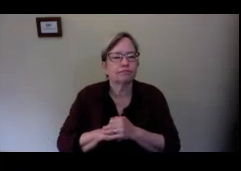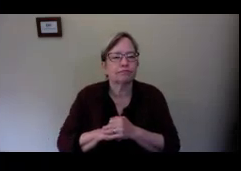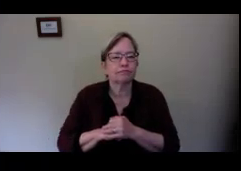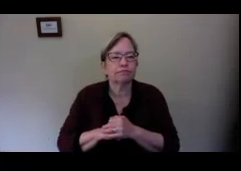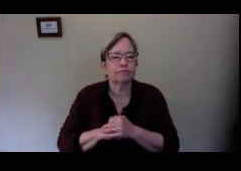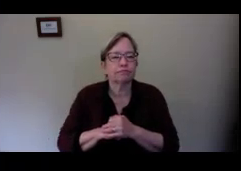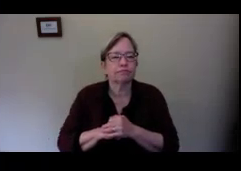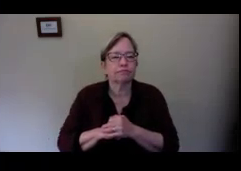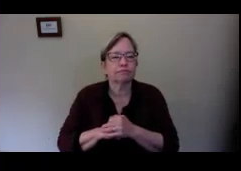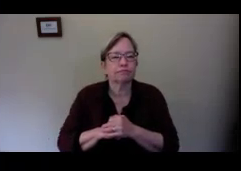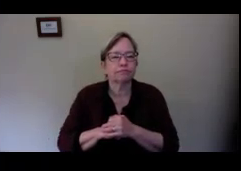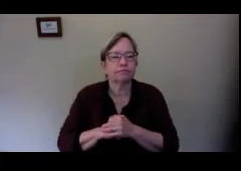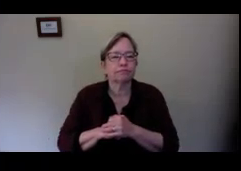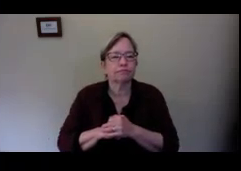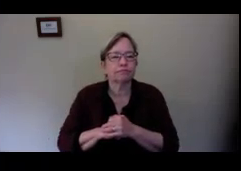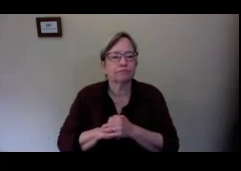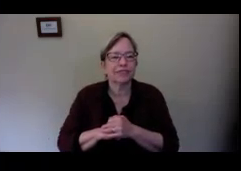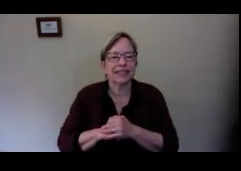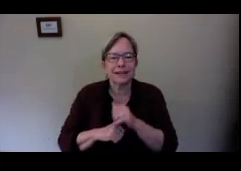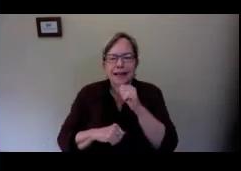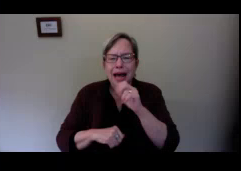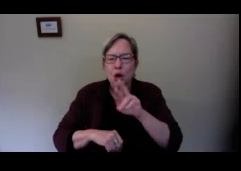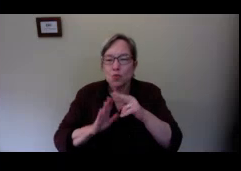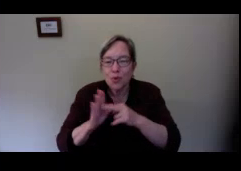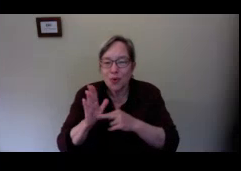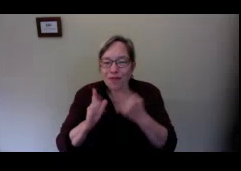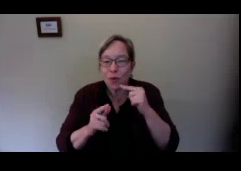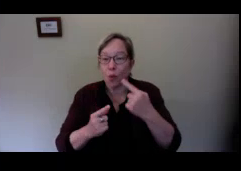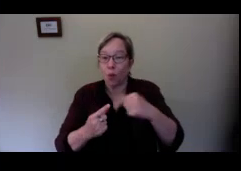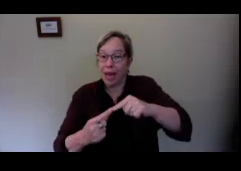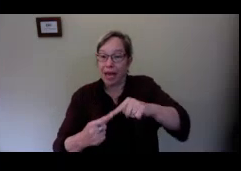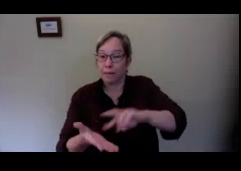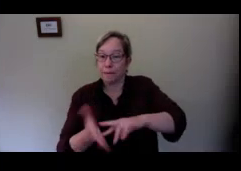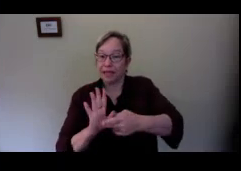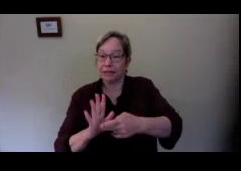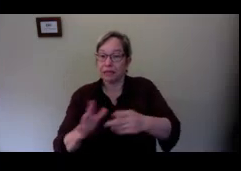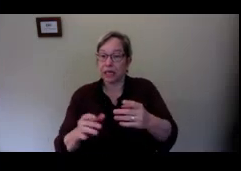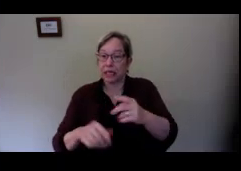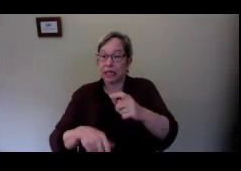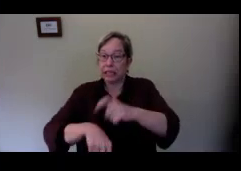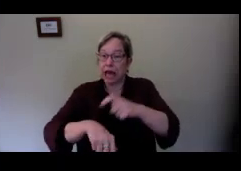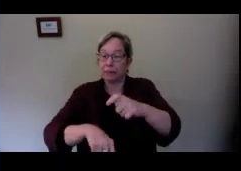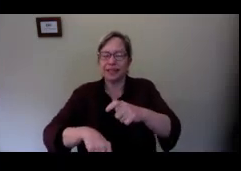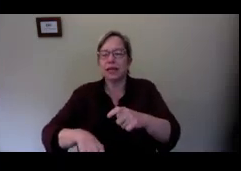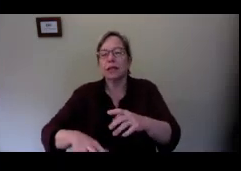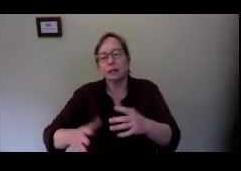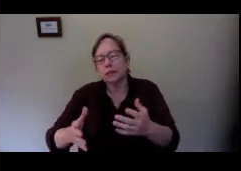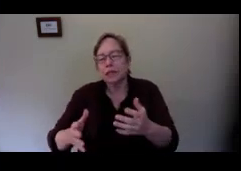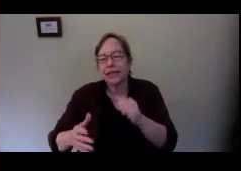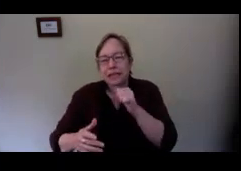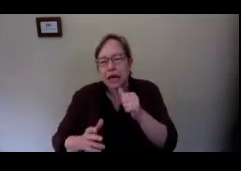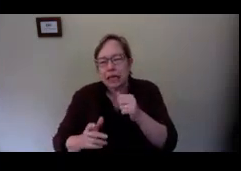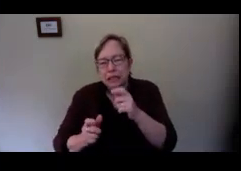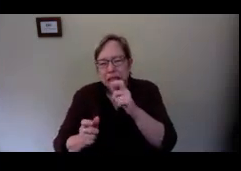there's no set rule for when that should be, but timely. You wouldn't want that to go on for weeks and